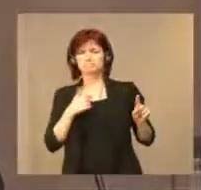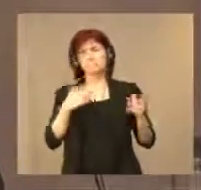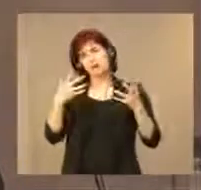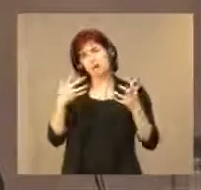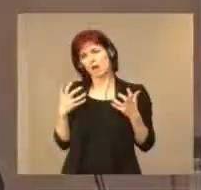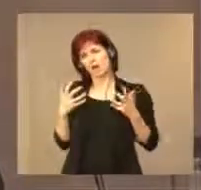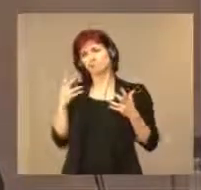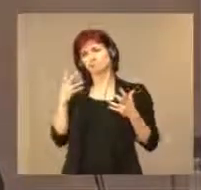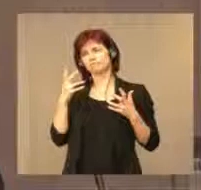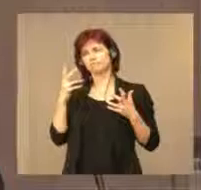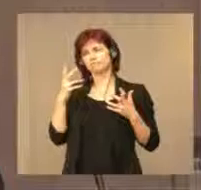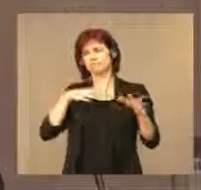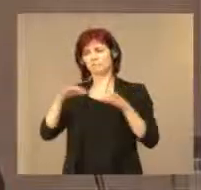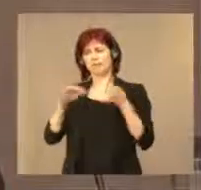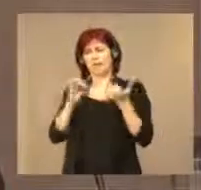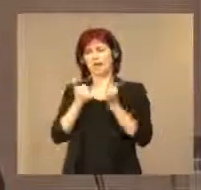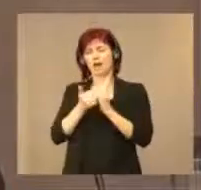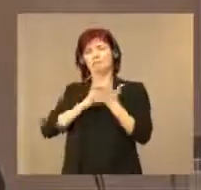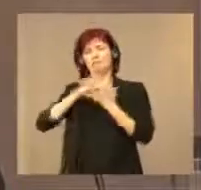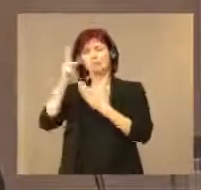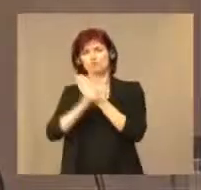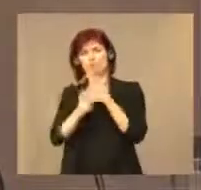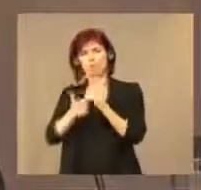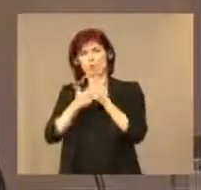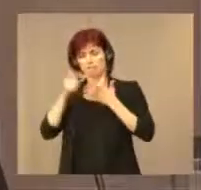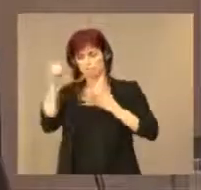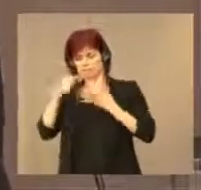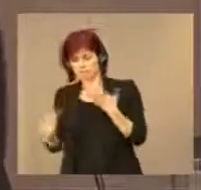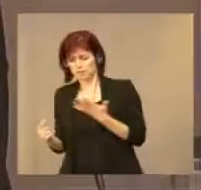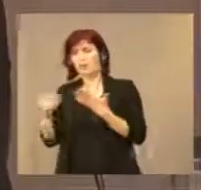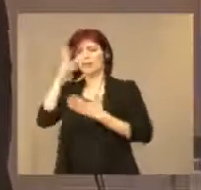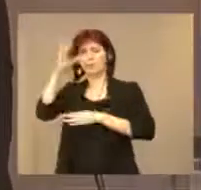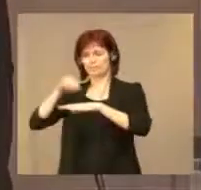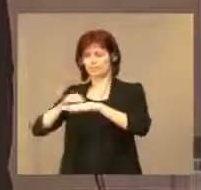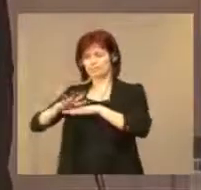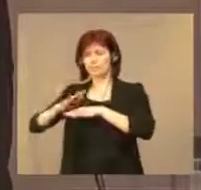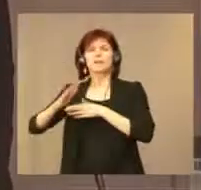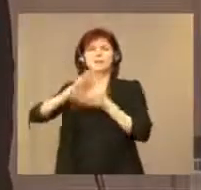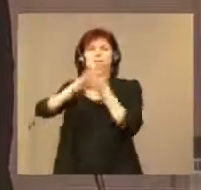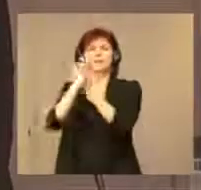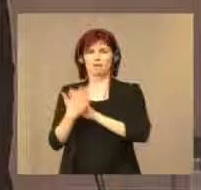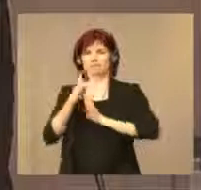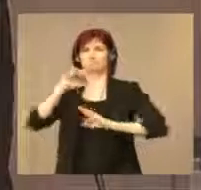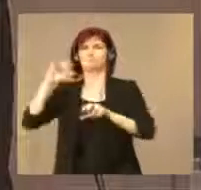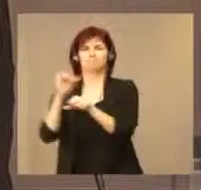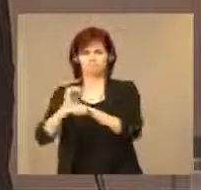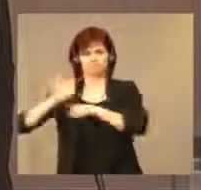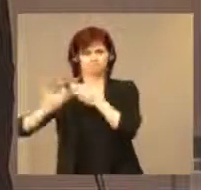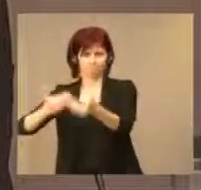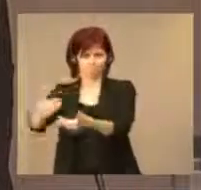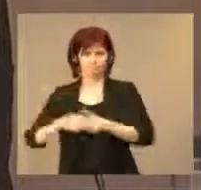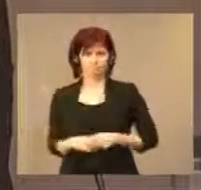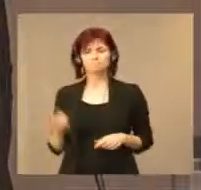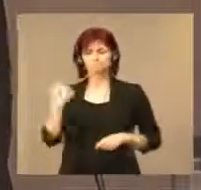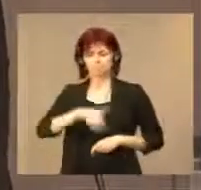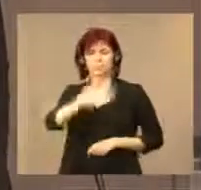how it will impact program criteria and be implemented on the ground. As an ASETS holder, we are conscious that our employment